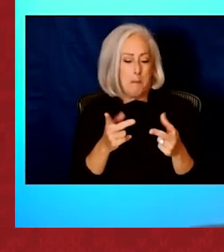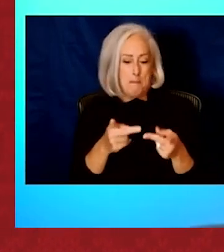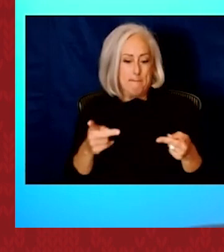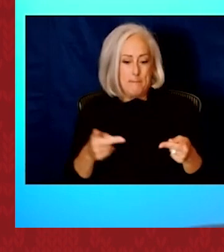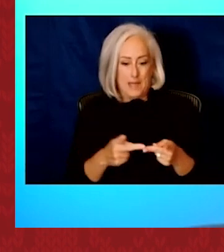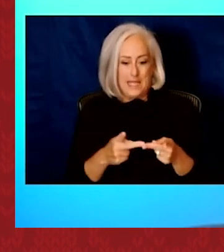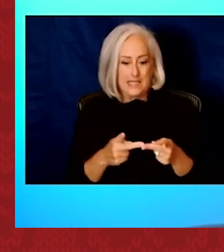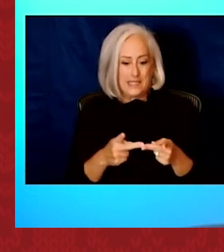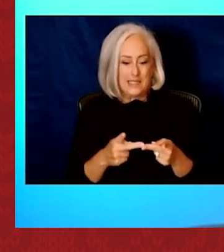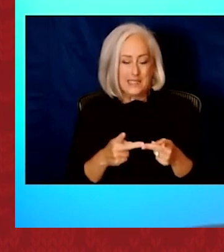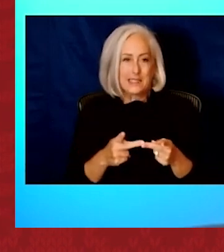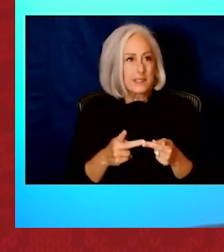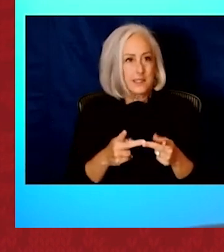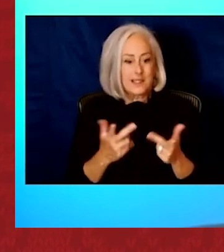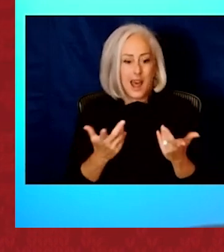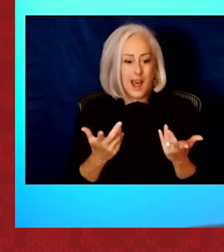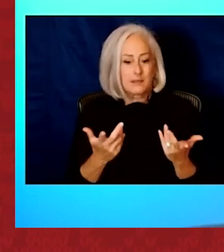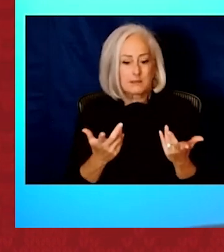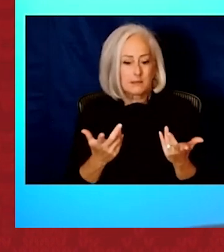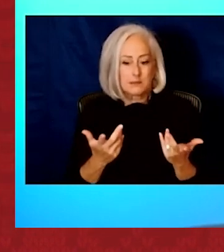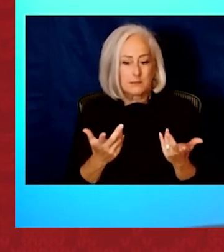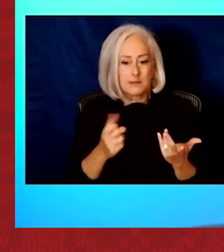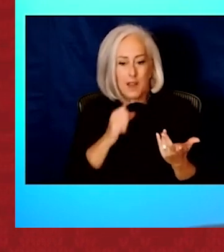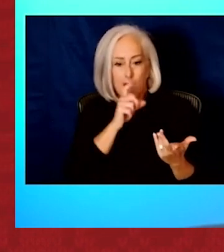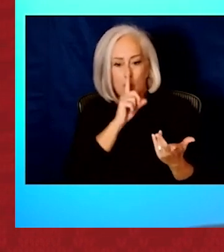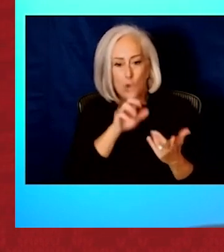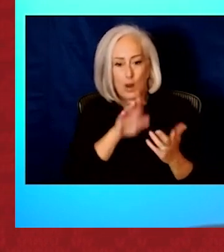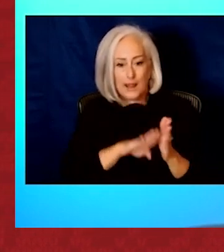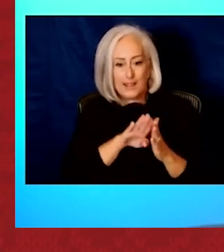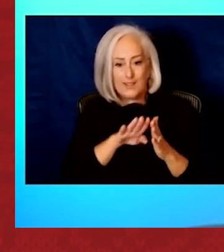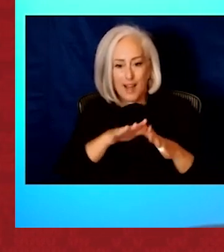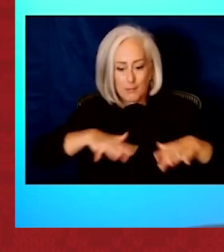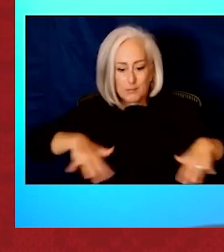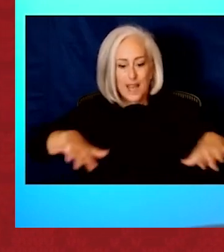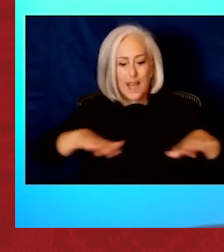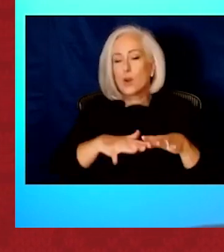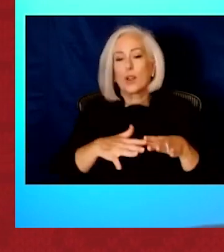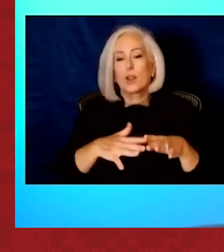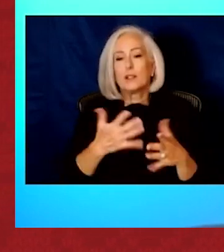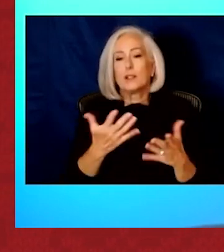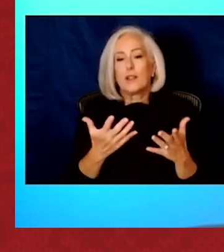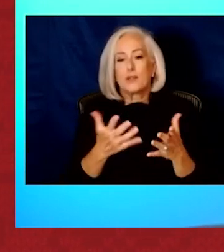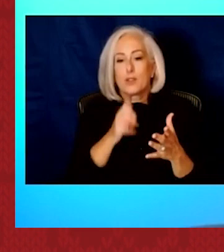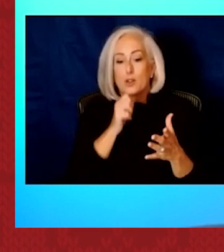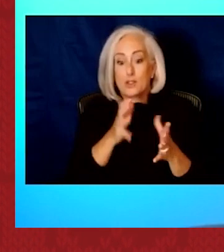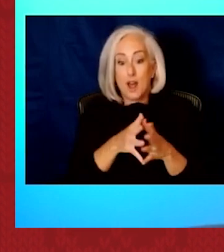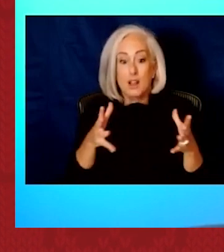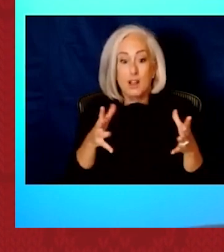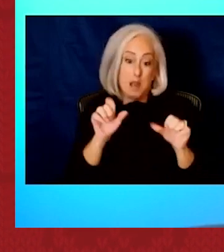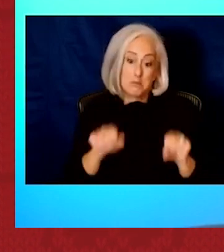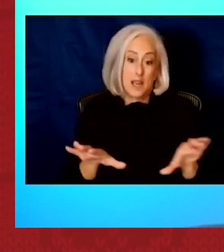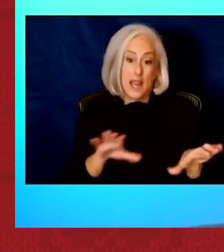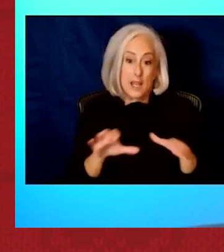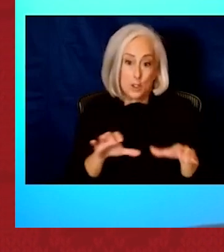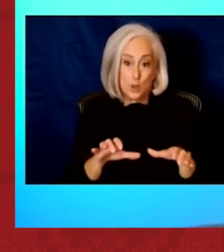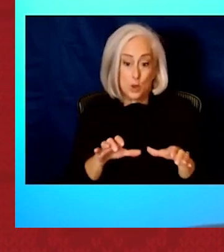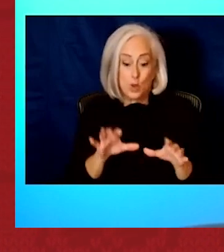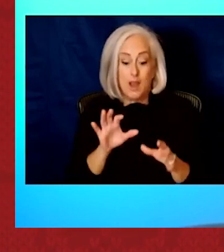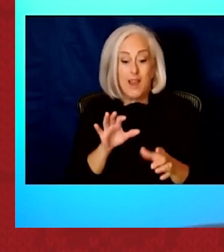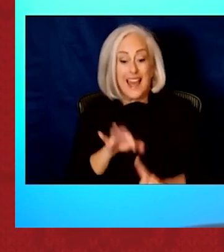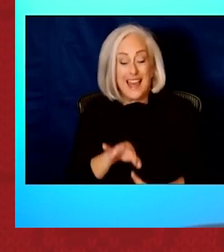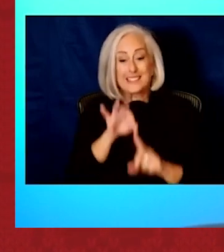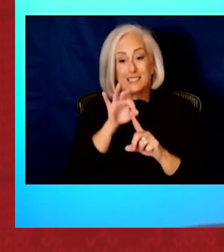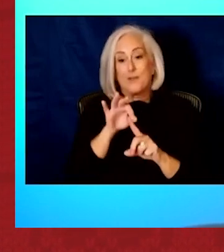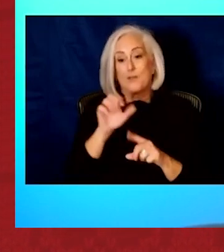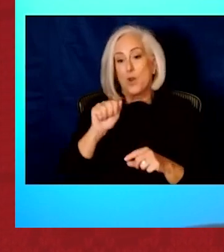type situations where there is not a lot you can do other than antivenom. What we recommend people do is basically